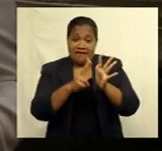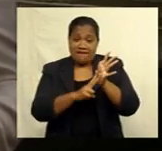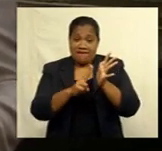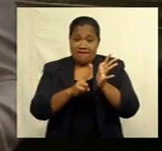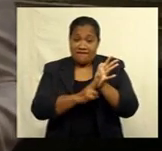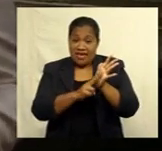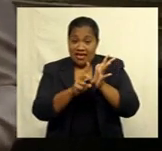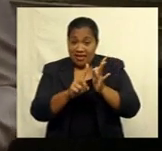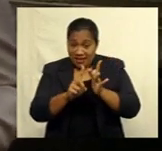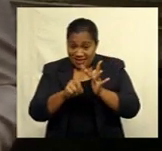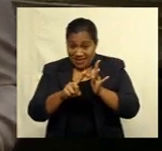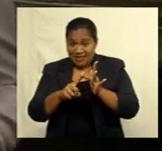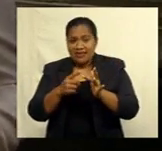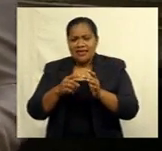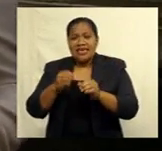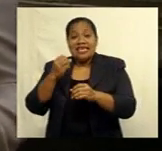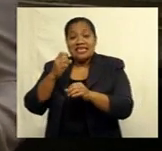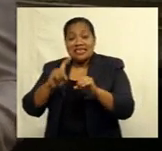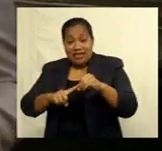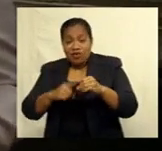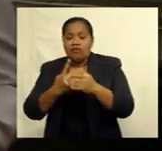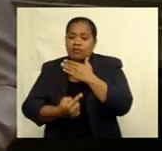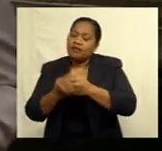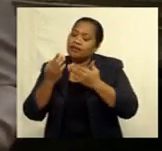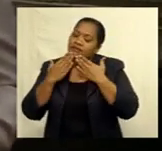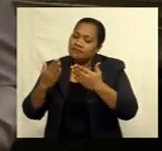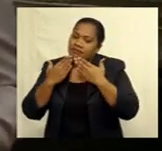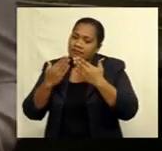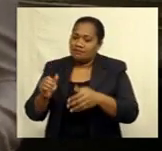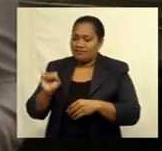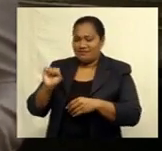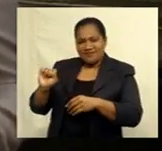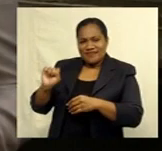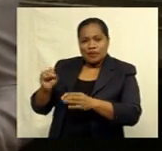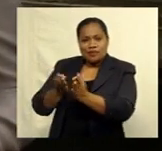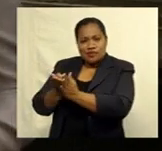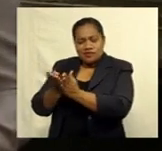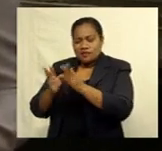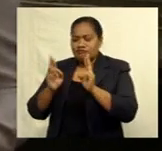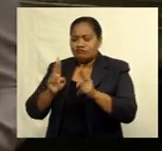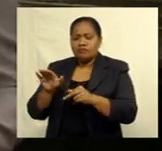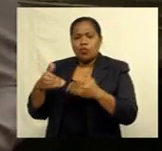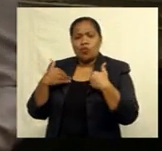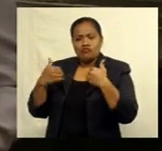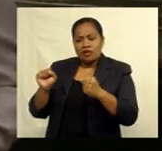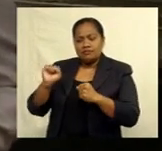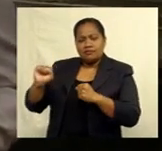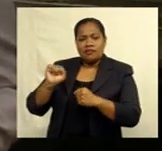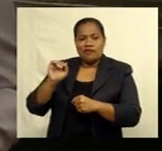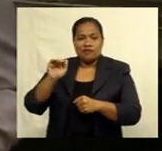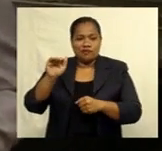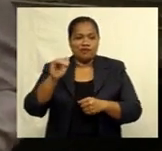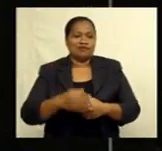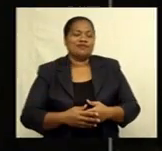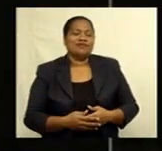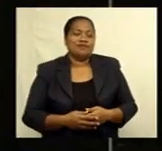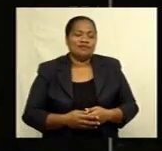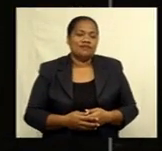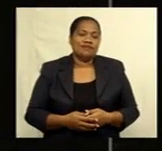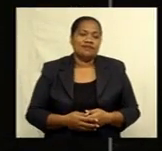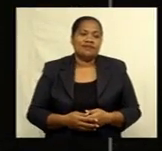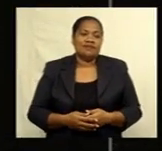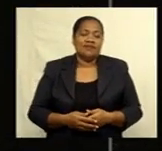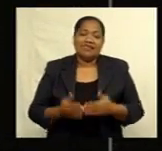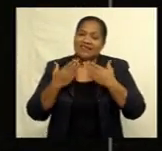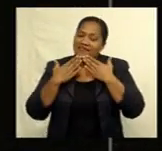outgoing Deputy Commissioner for his services and wished him well in his future endeavors. Edwin.